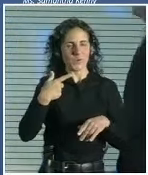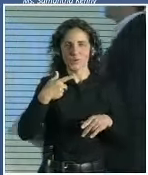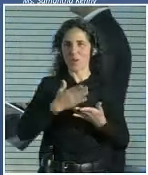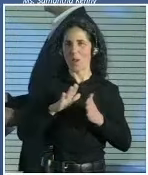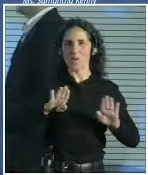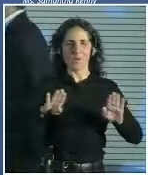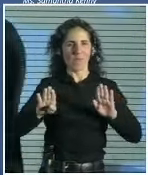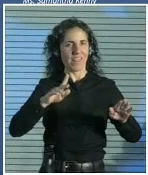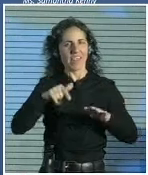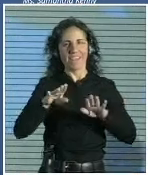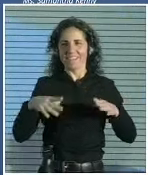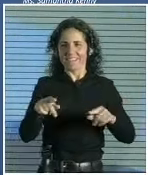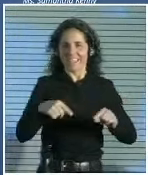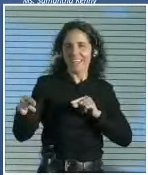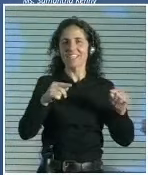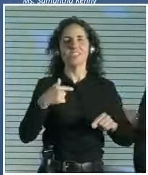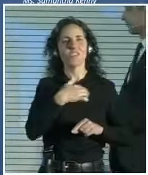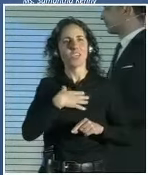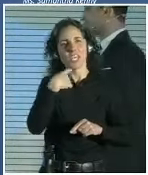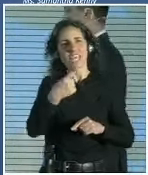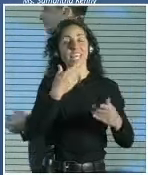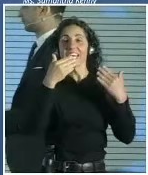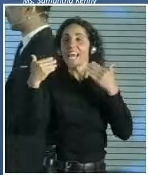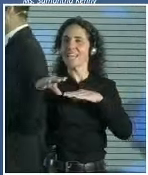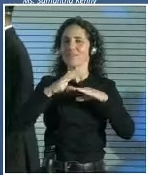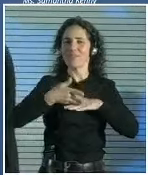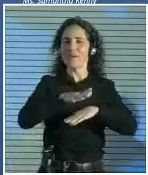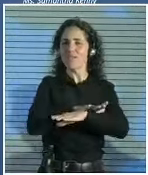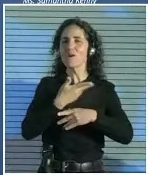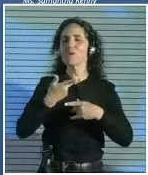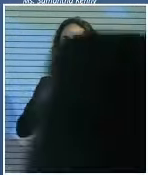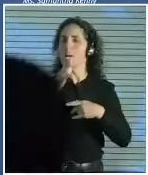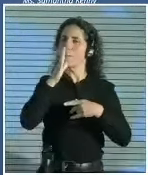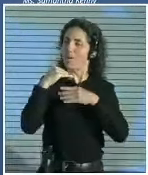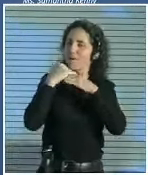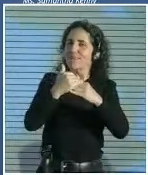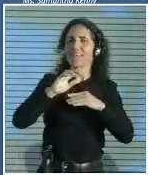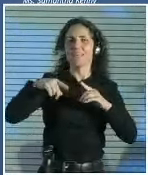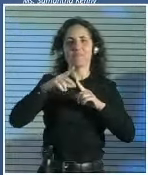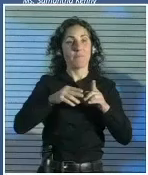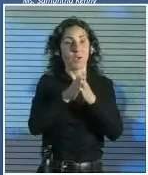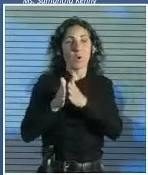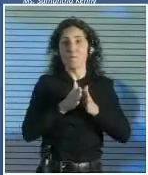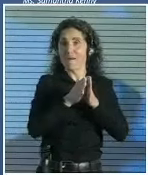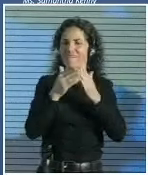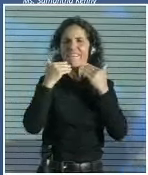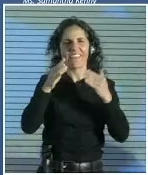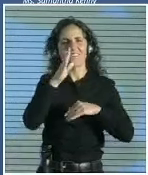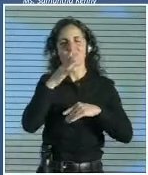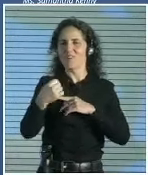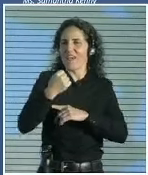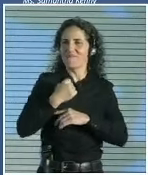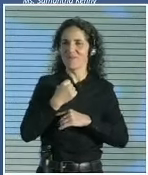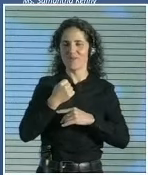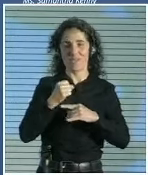really like to thank the Consell de Mallorca for the invitation, my colleagues for all the support in preparing, and of course my fellow panelists.